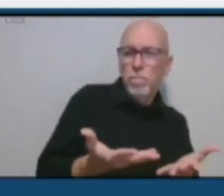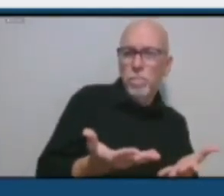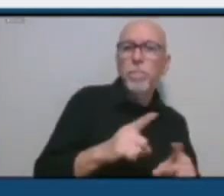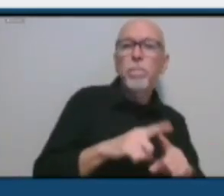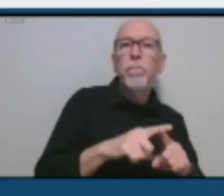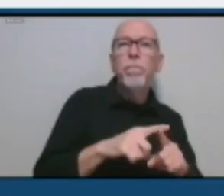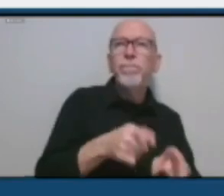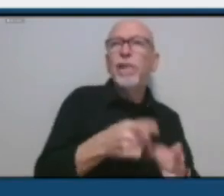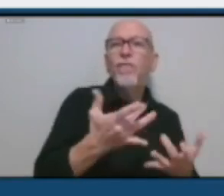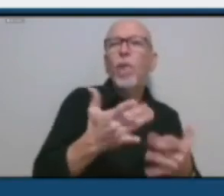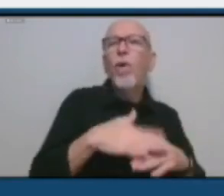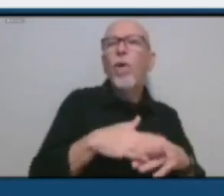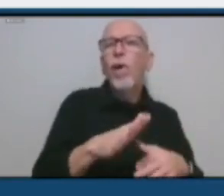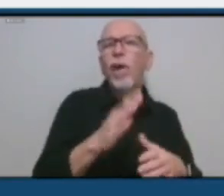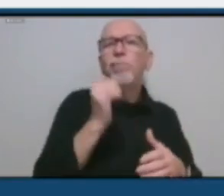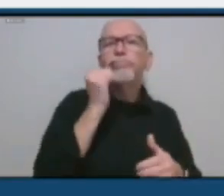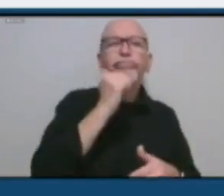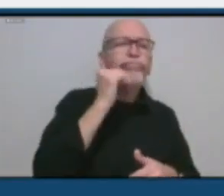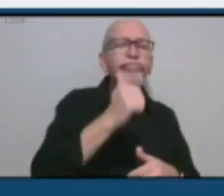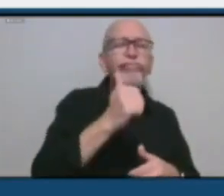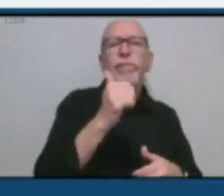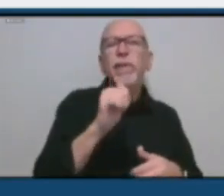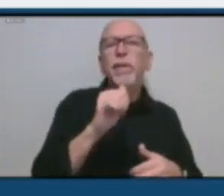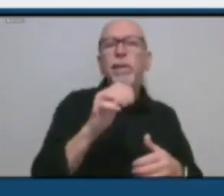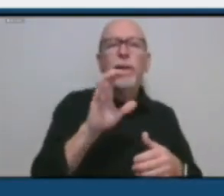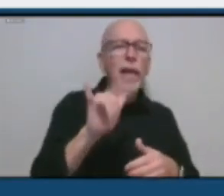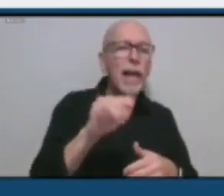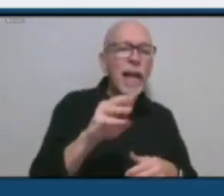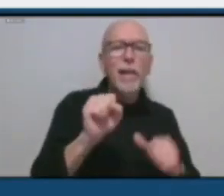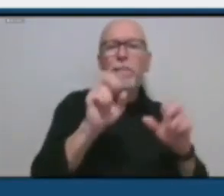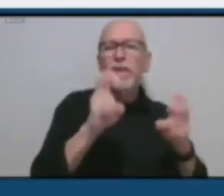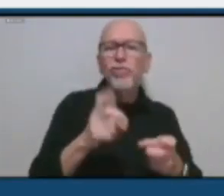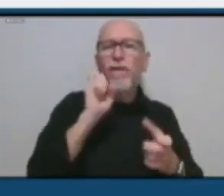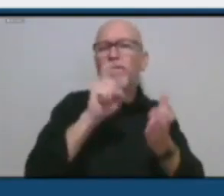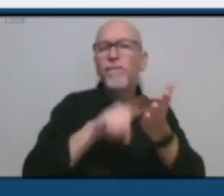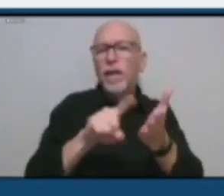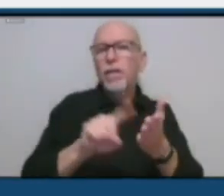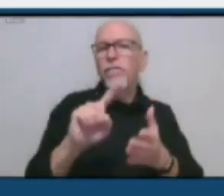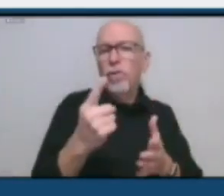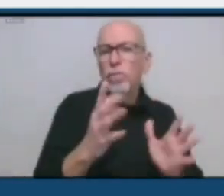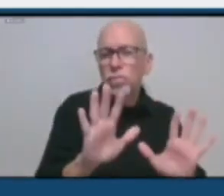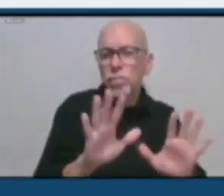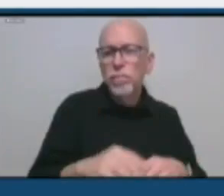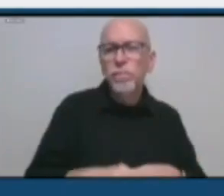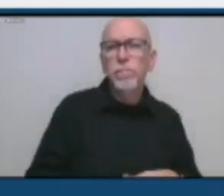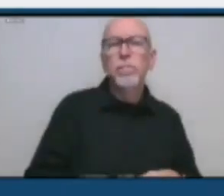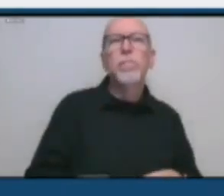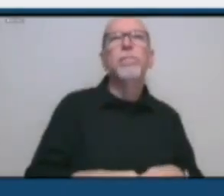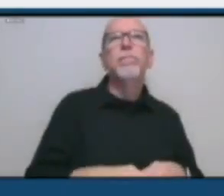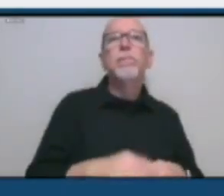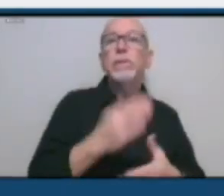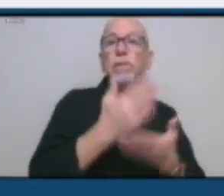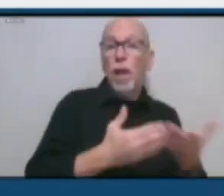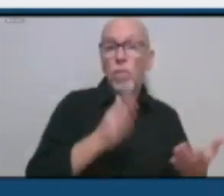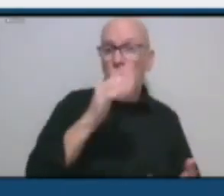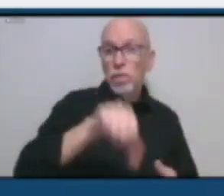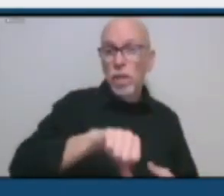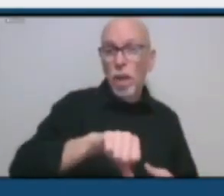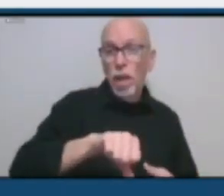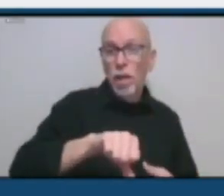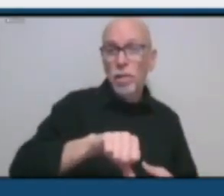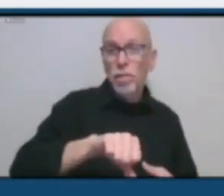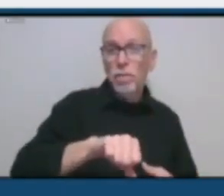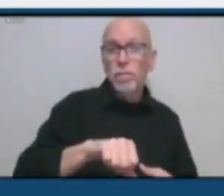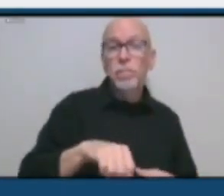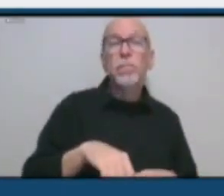because of standard claims adjuster issues, just some standard issues. Some of them are going to be denied. Not